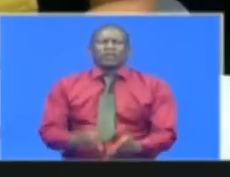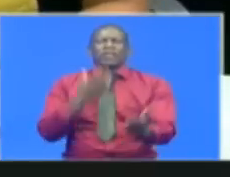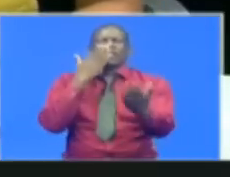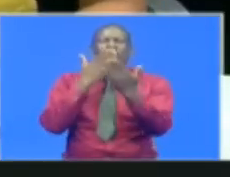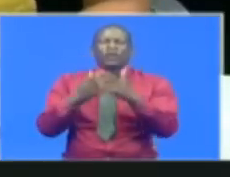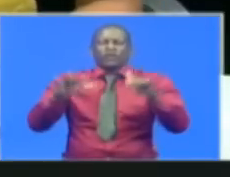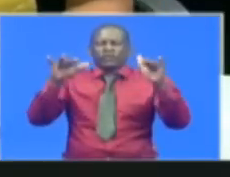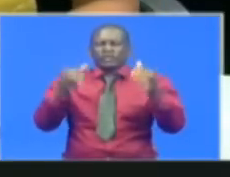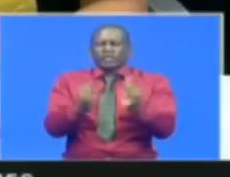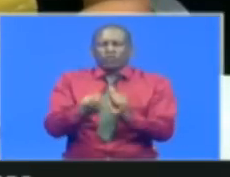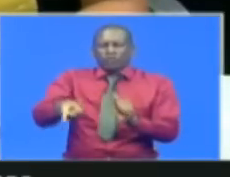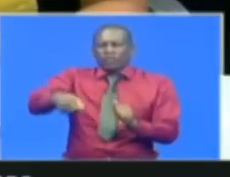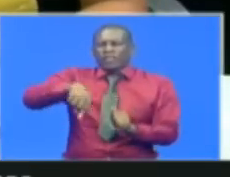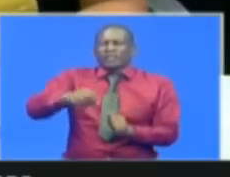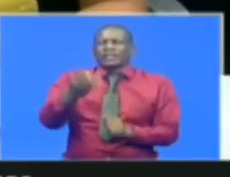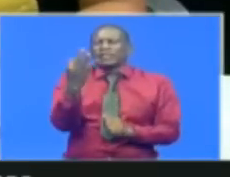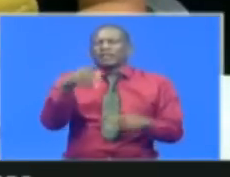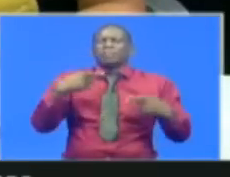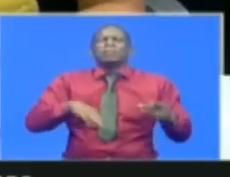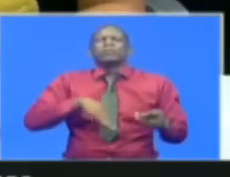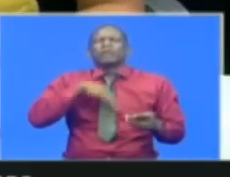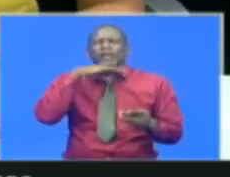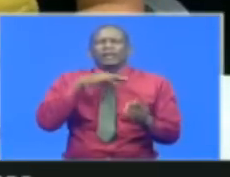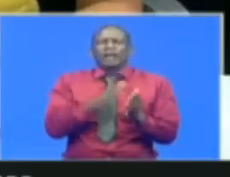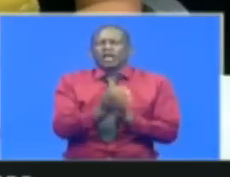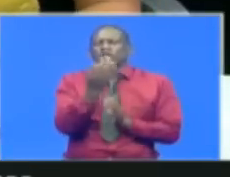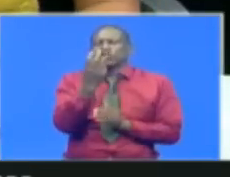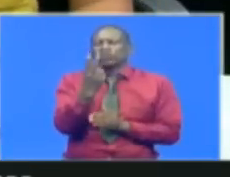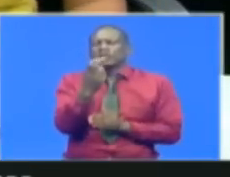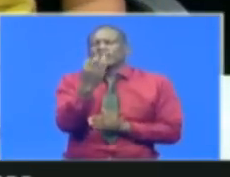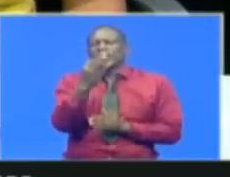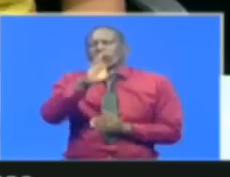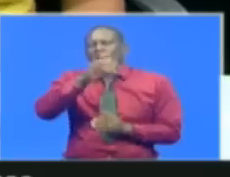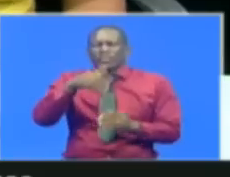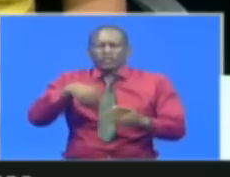With us, three people died and 23 others are nursing